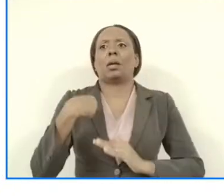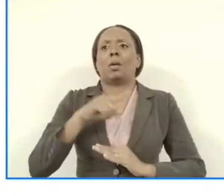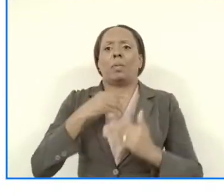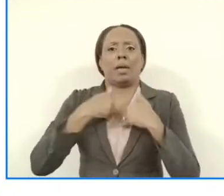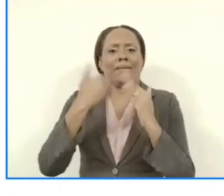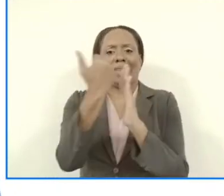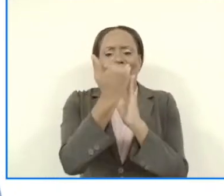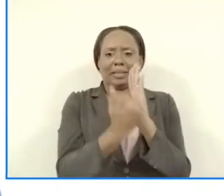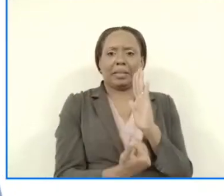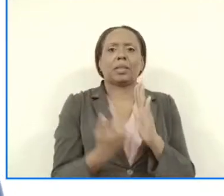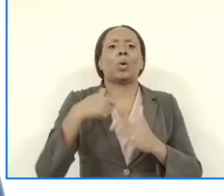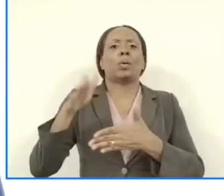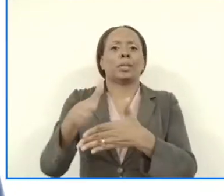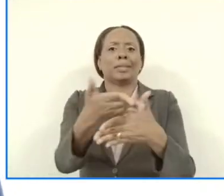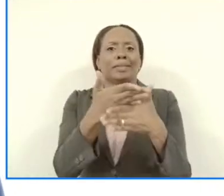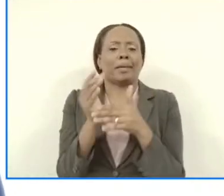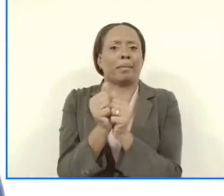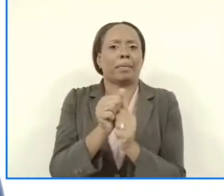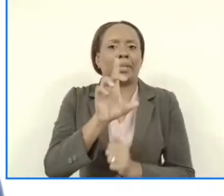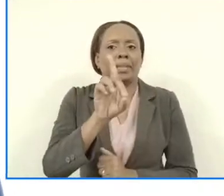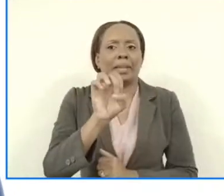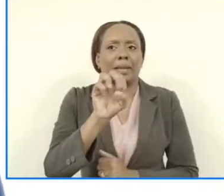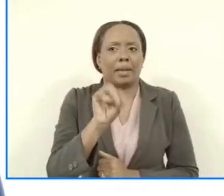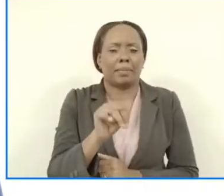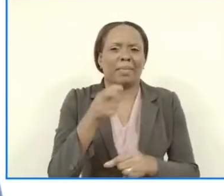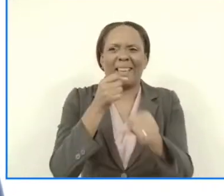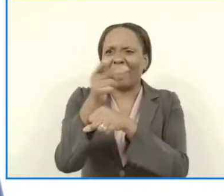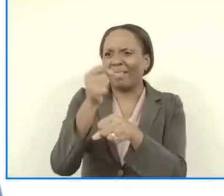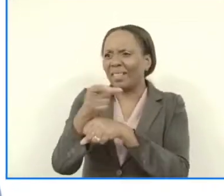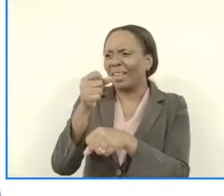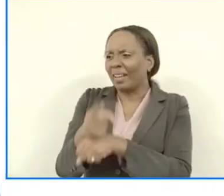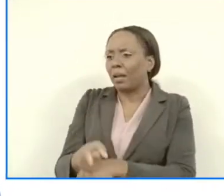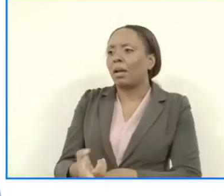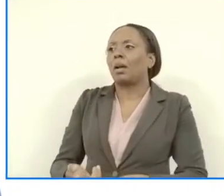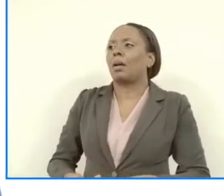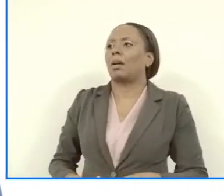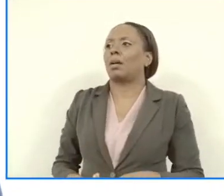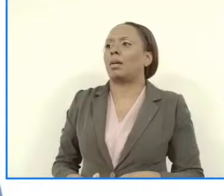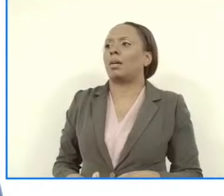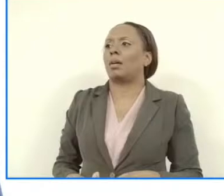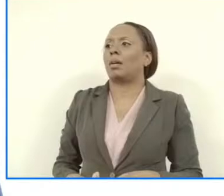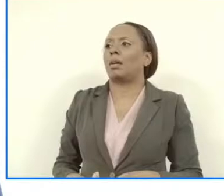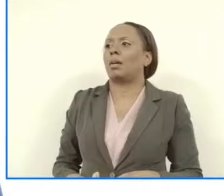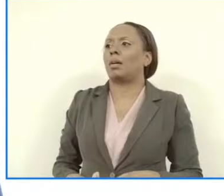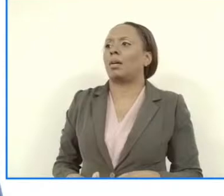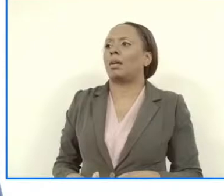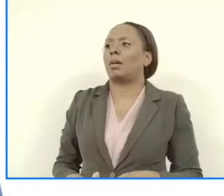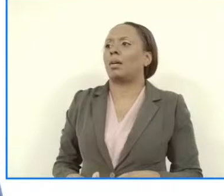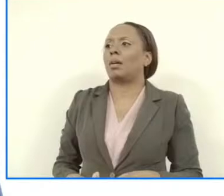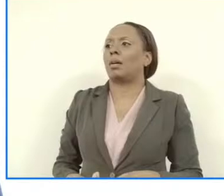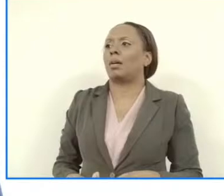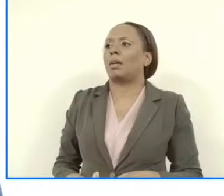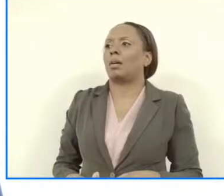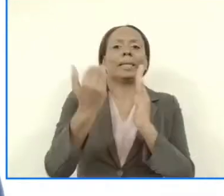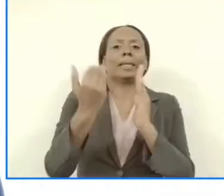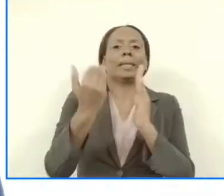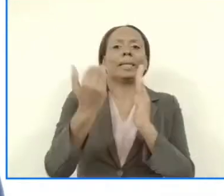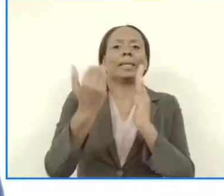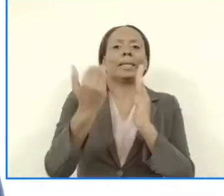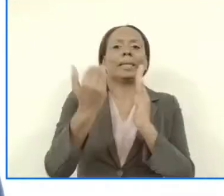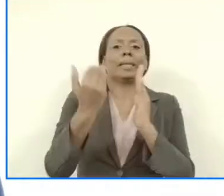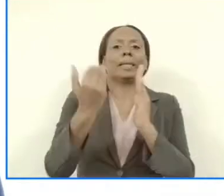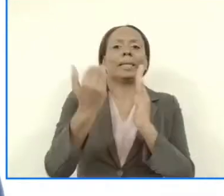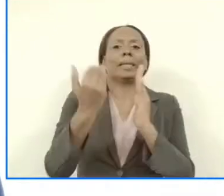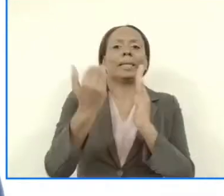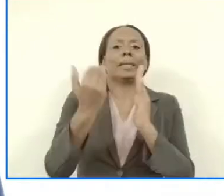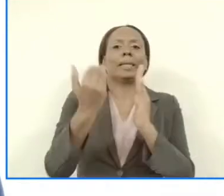and the officials on an annual basis, and it's updated every year and signed off by me as managing director ahead of the start